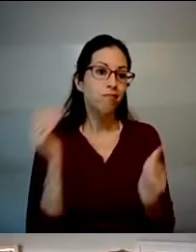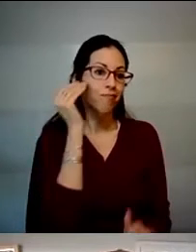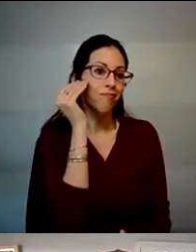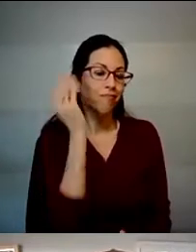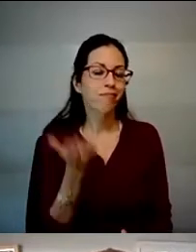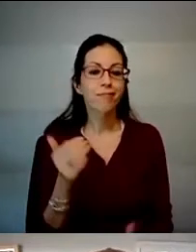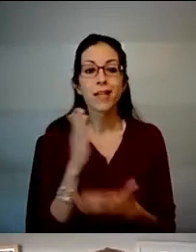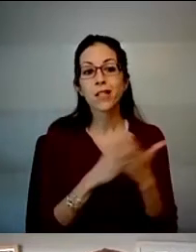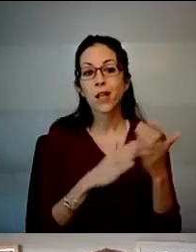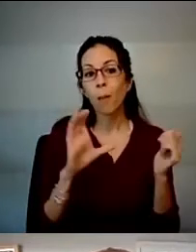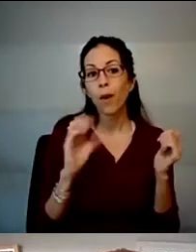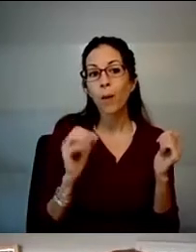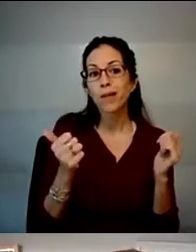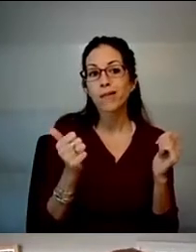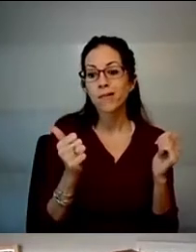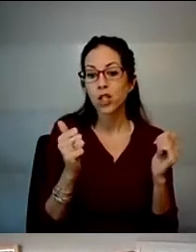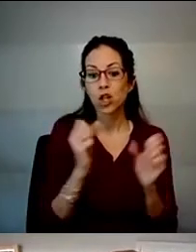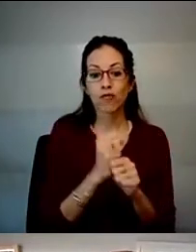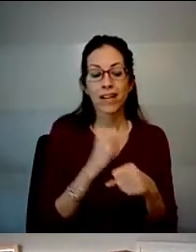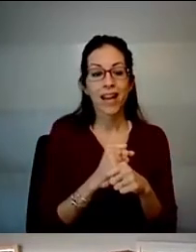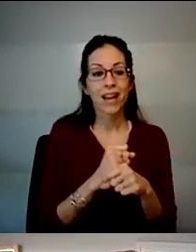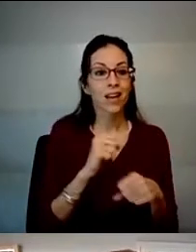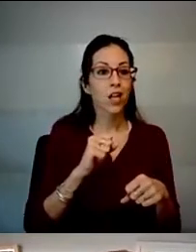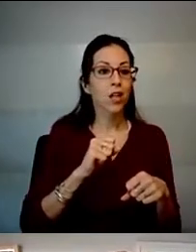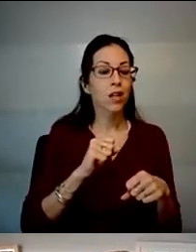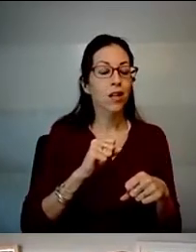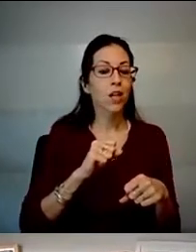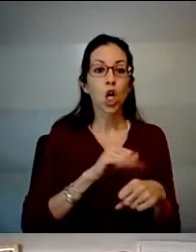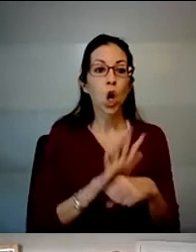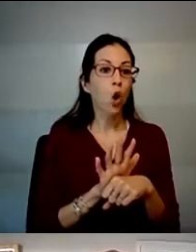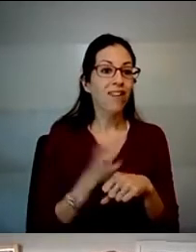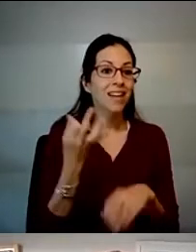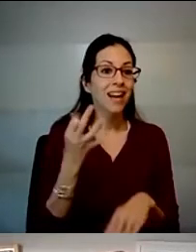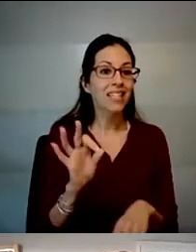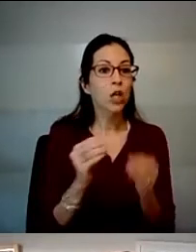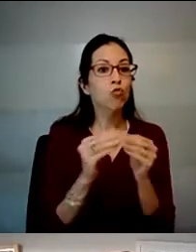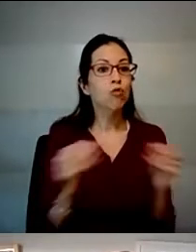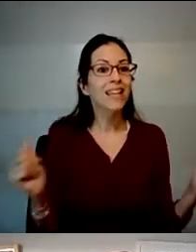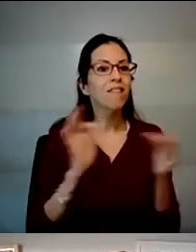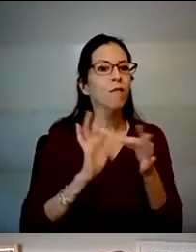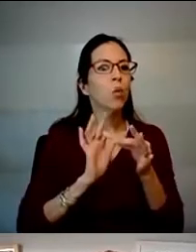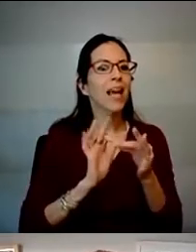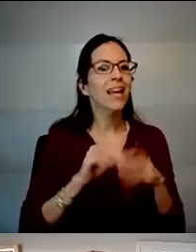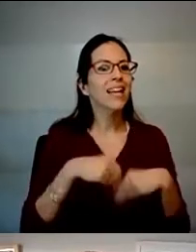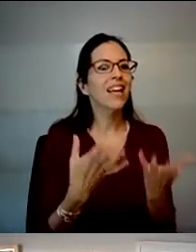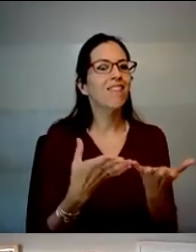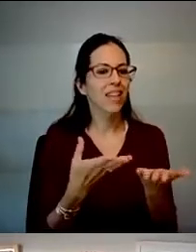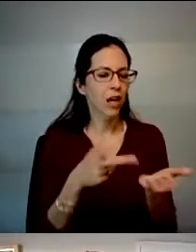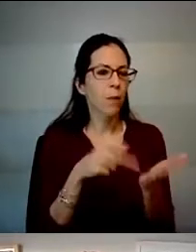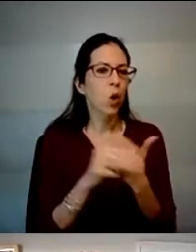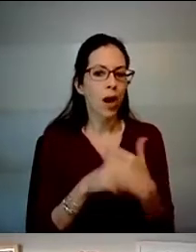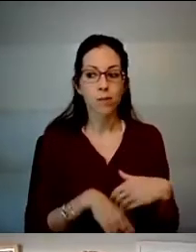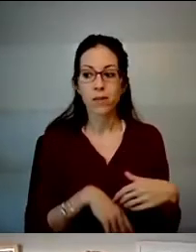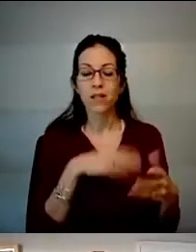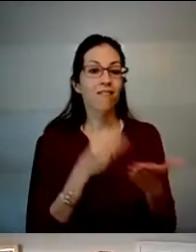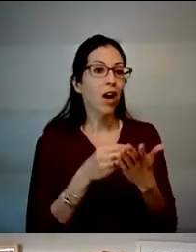had companies, you know, creating COVID relief related giving programs, whether those were funded by the corporate foundation or done